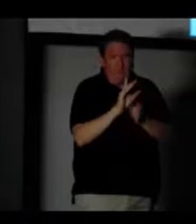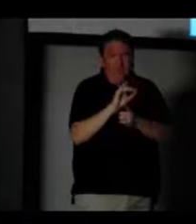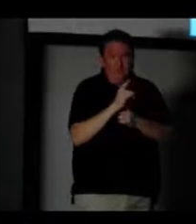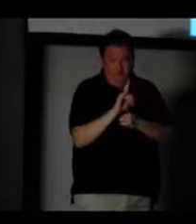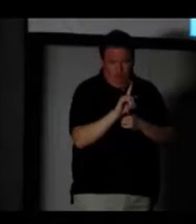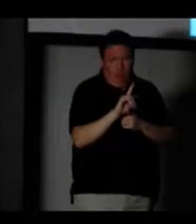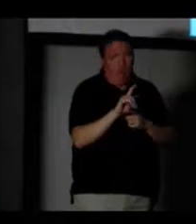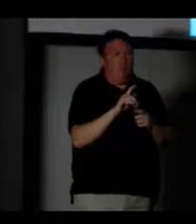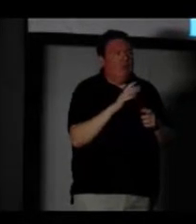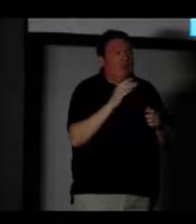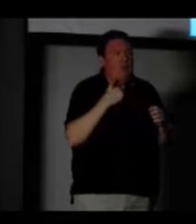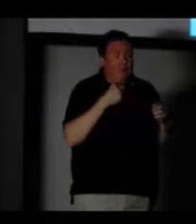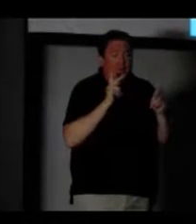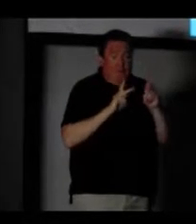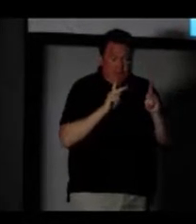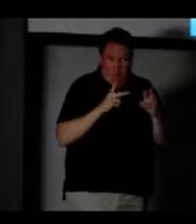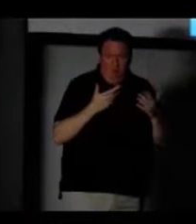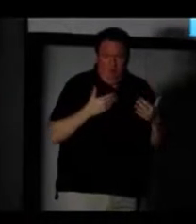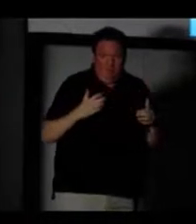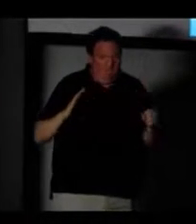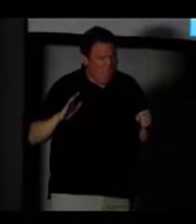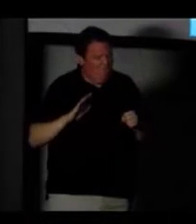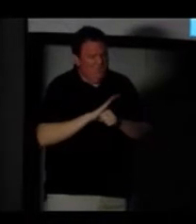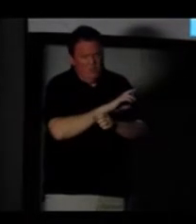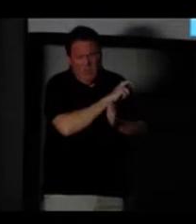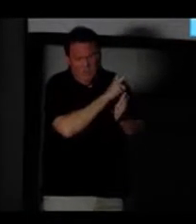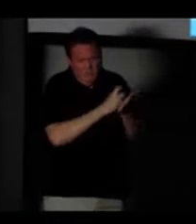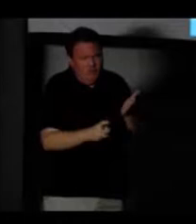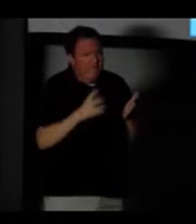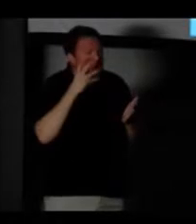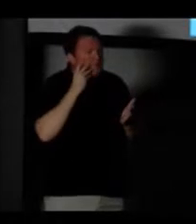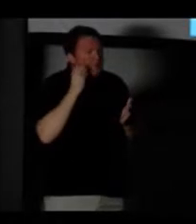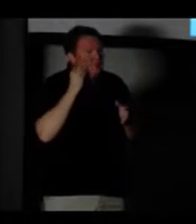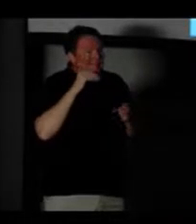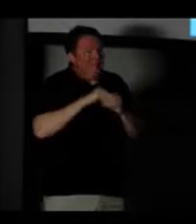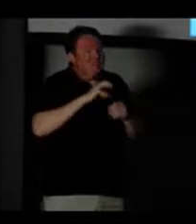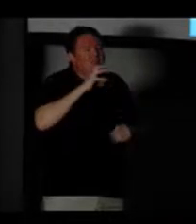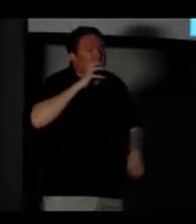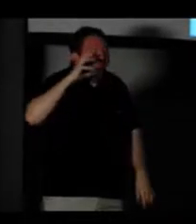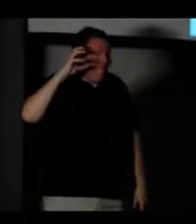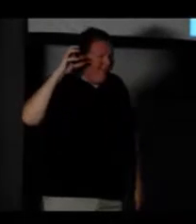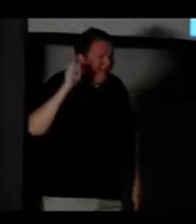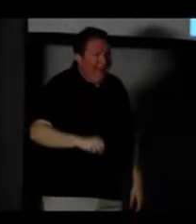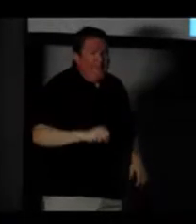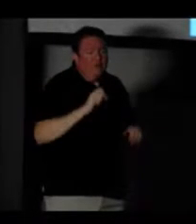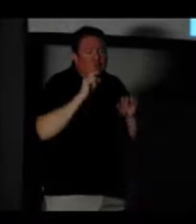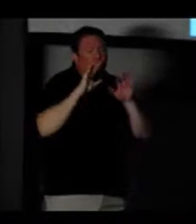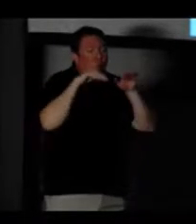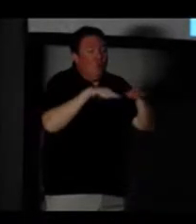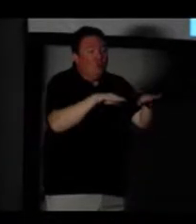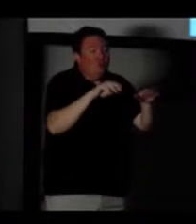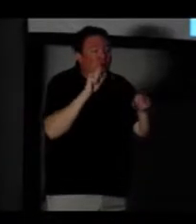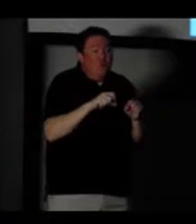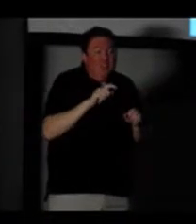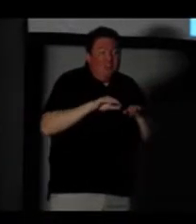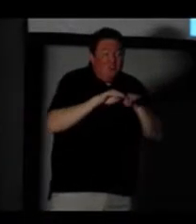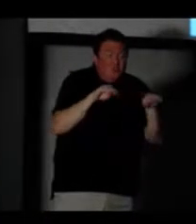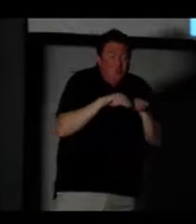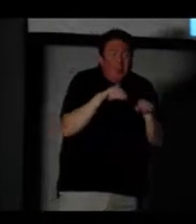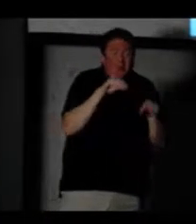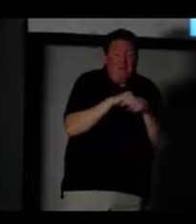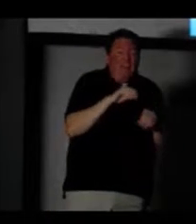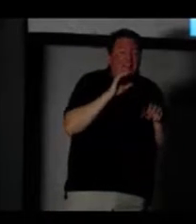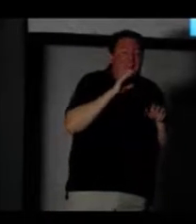a full immersive experience of ancient oceans. So people can go swim through an ocean with David Attenborough telling them about what